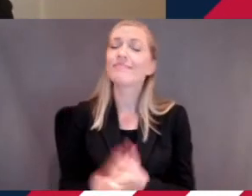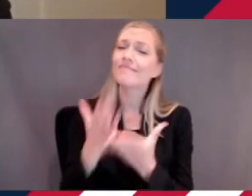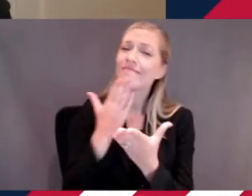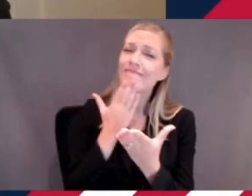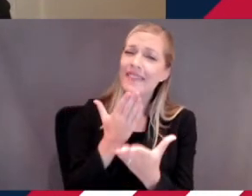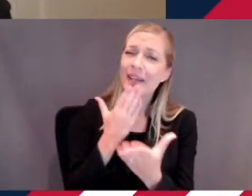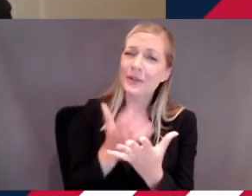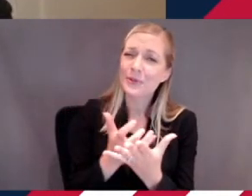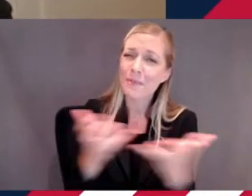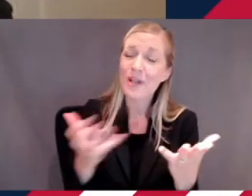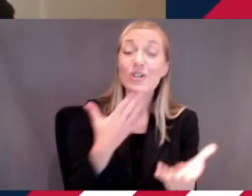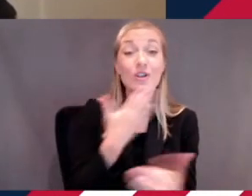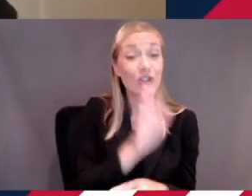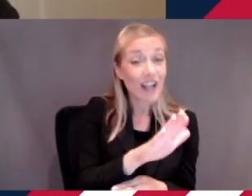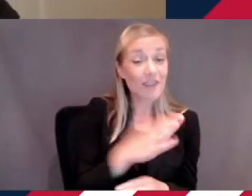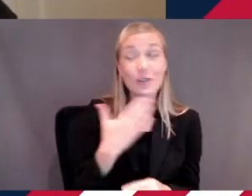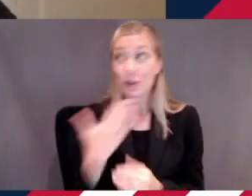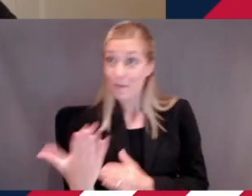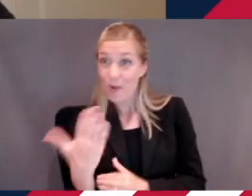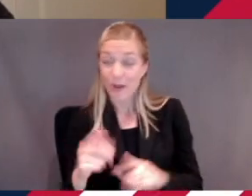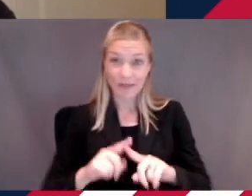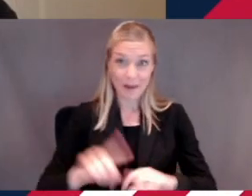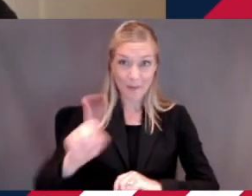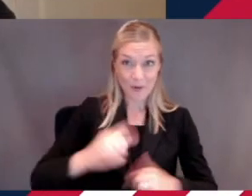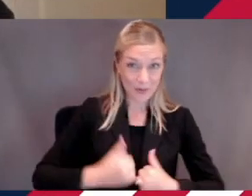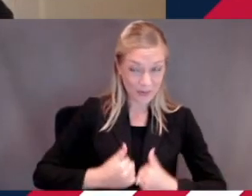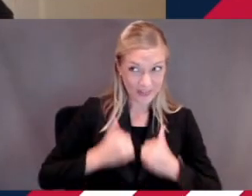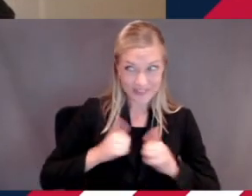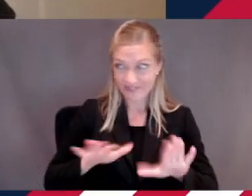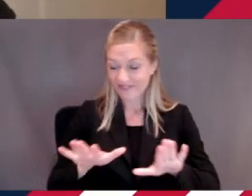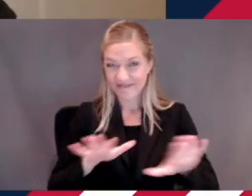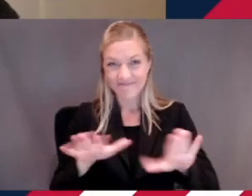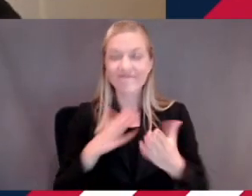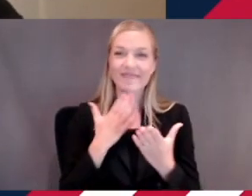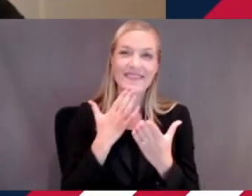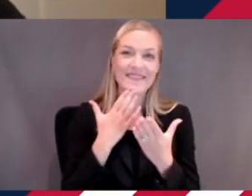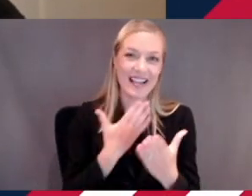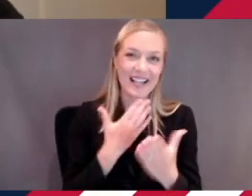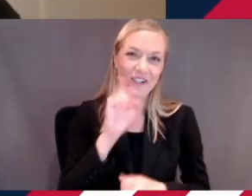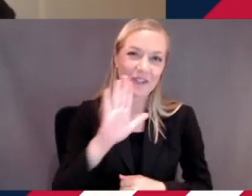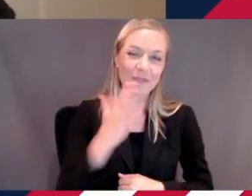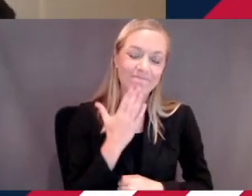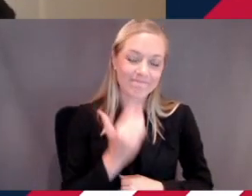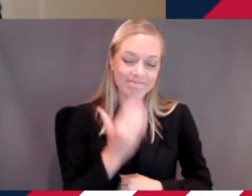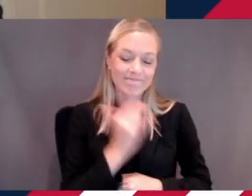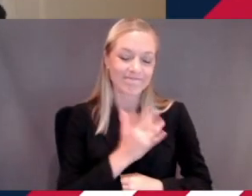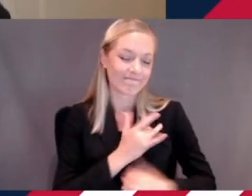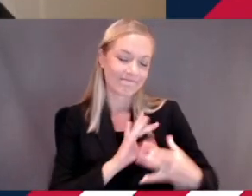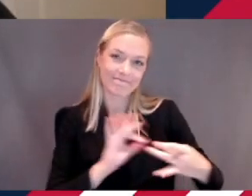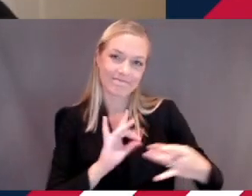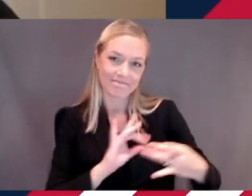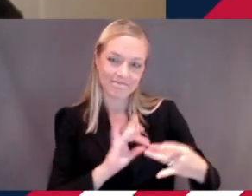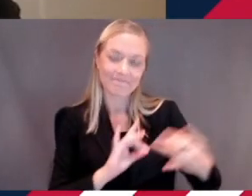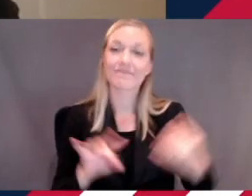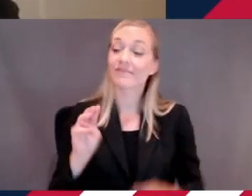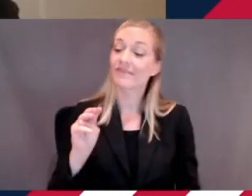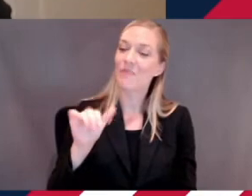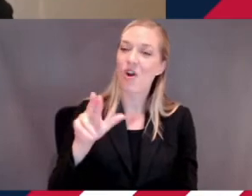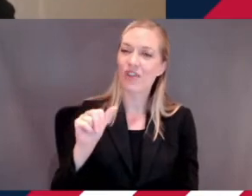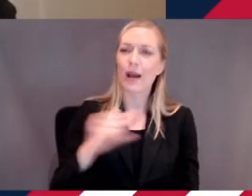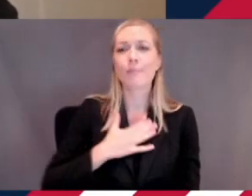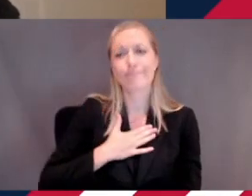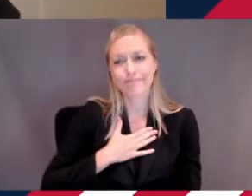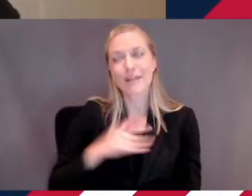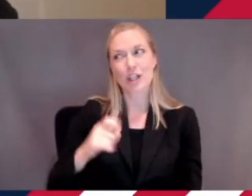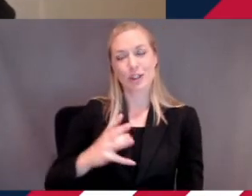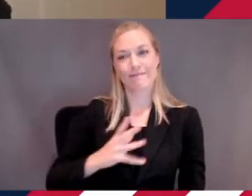you are right now. Thank you for those kind introductory remarks, Maria, Madam Chair, I should say.